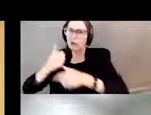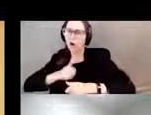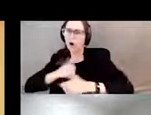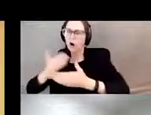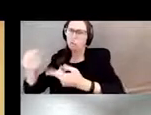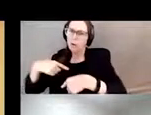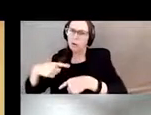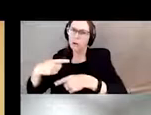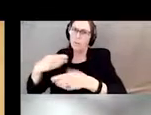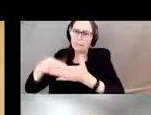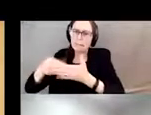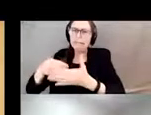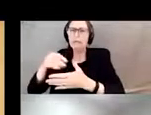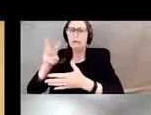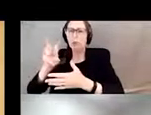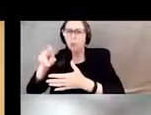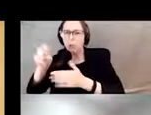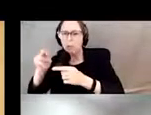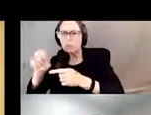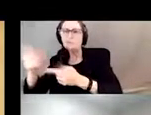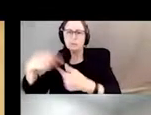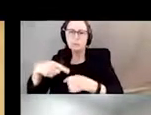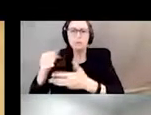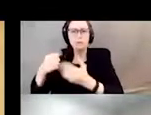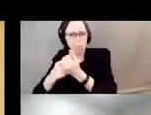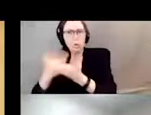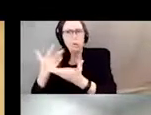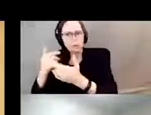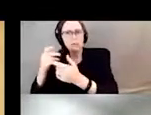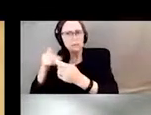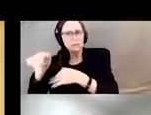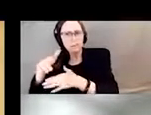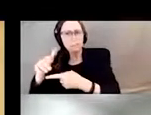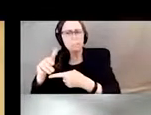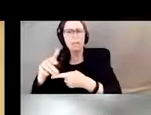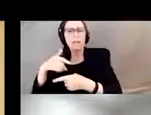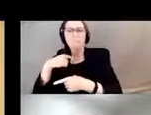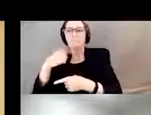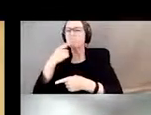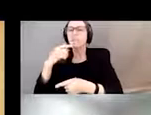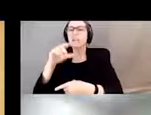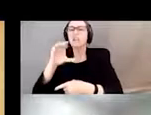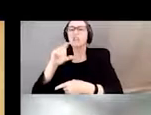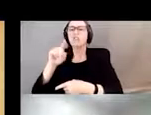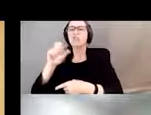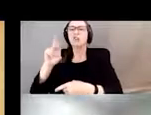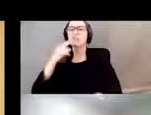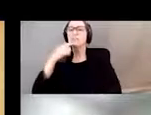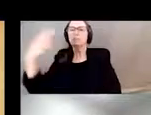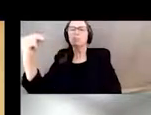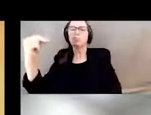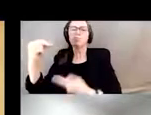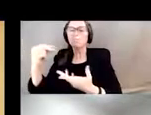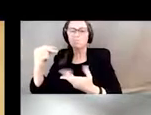and money in order to back up his regime. The Russian Tsar says no. The British end up sending in an army